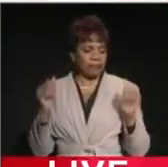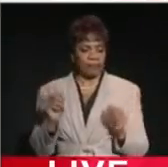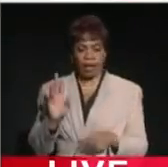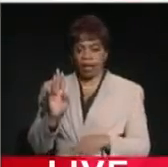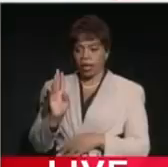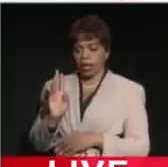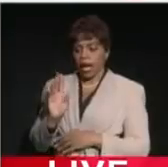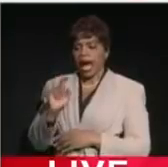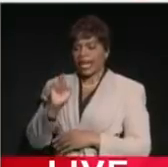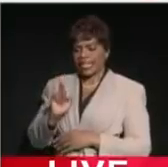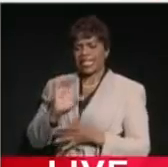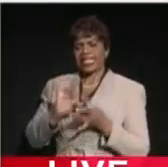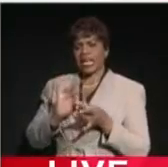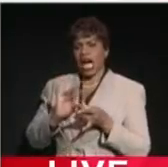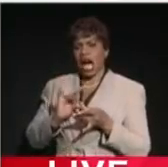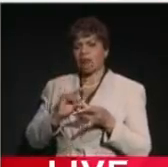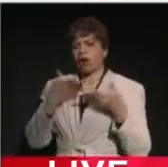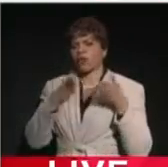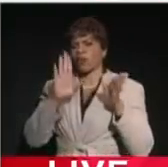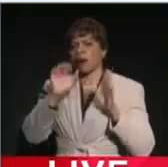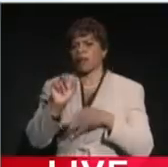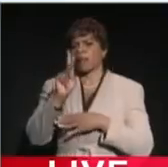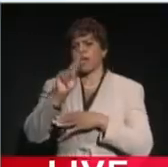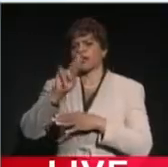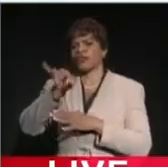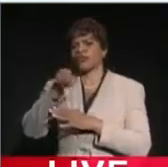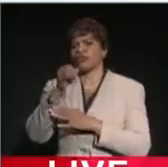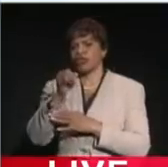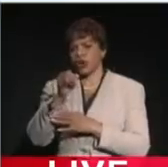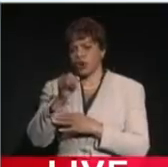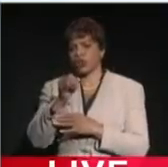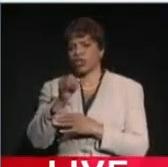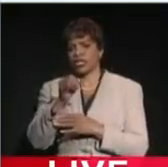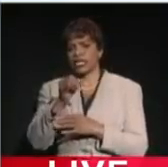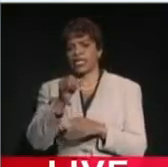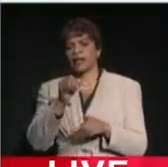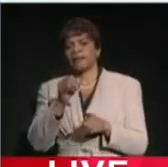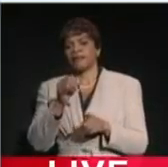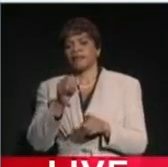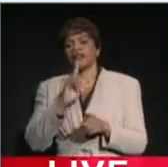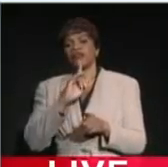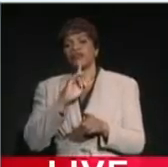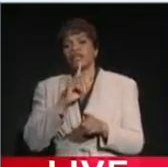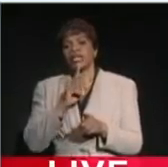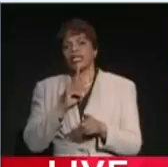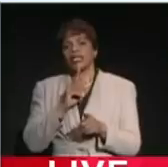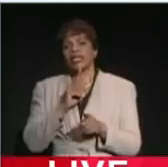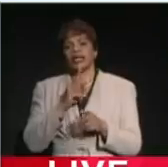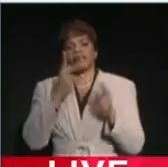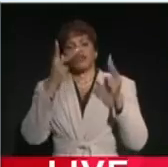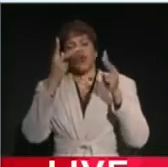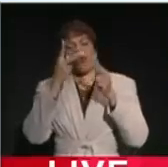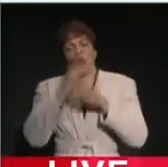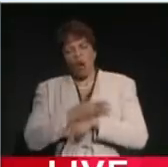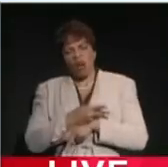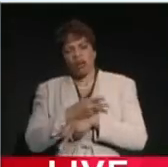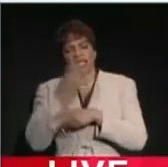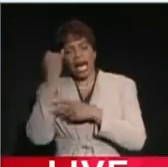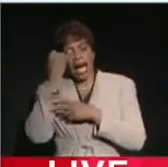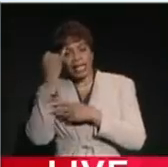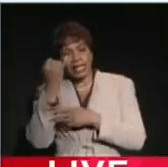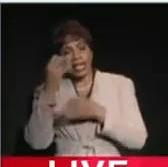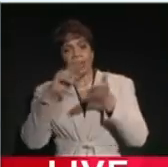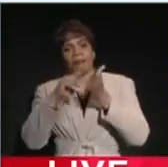I have to comment on the public bank. The public bank of New Jersey is what I call the wacky bank of New Jersey. I can't imagine a worse idea than giving all